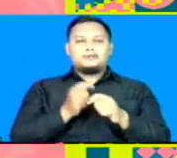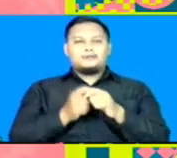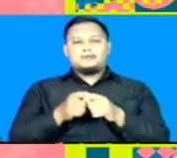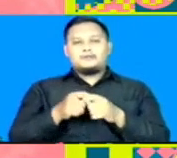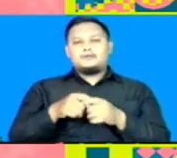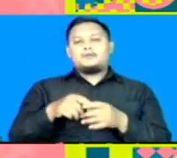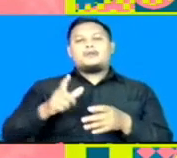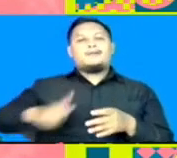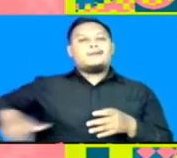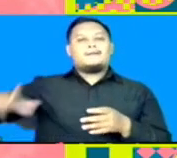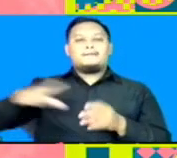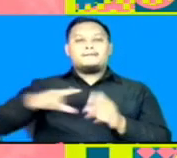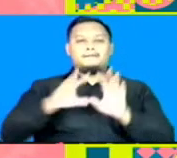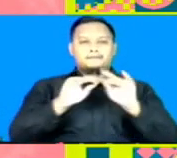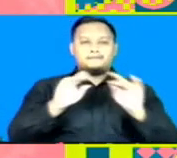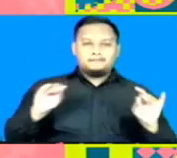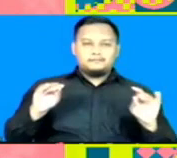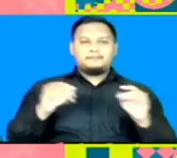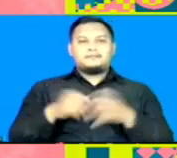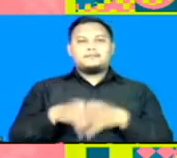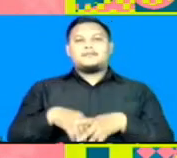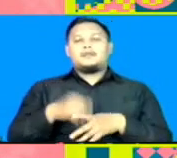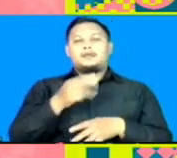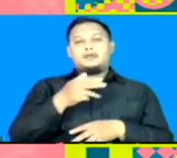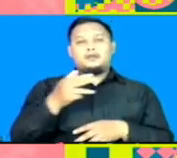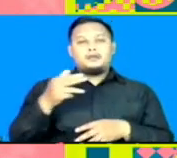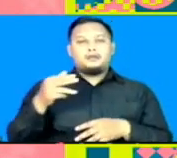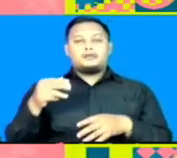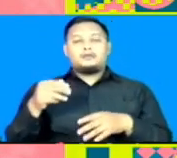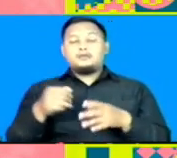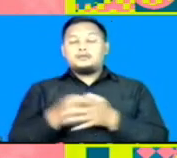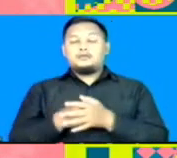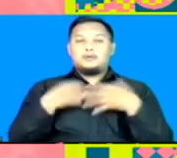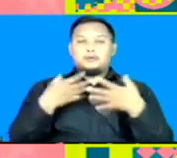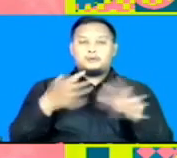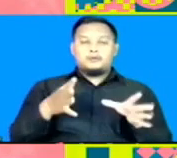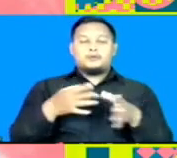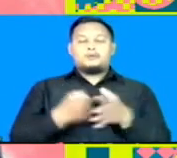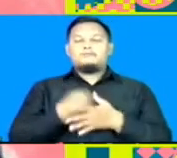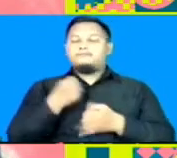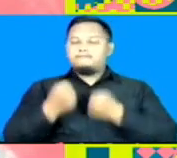aims at taking action beyond and equally for all goals.